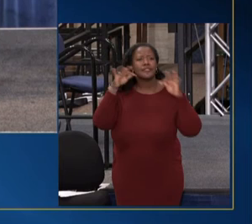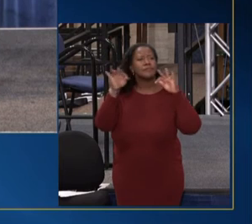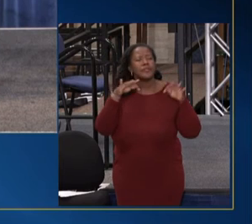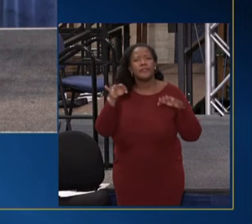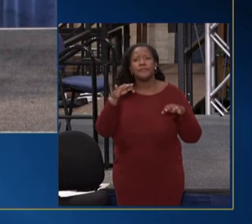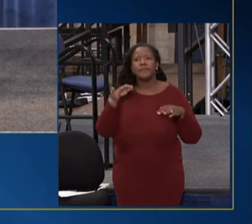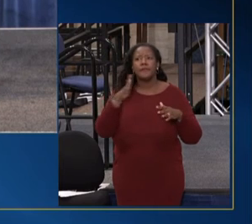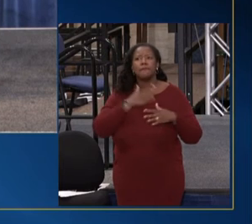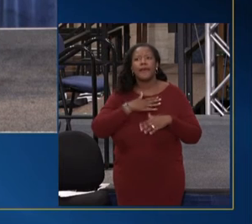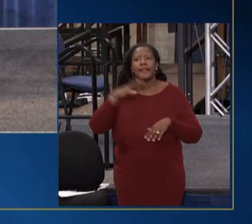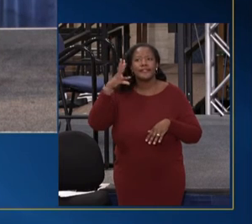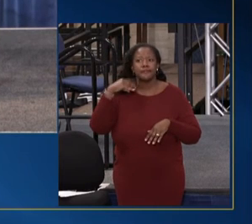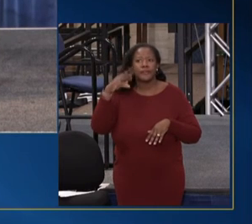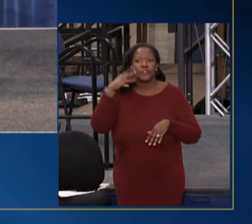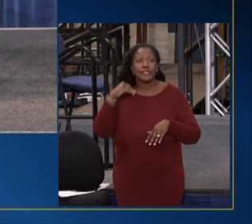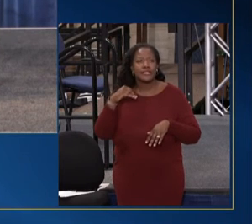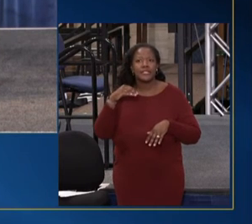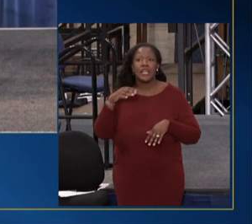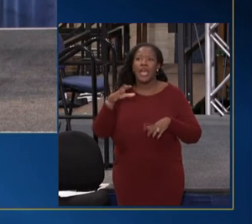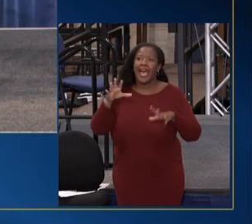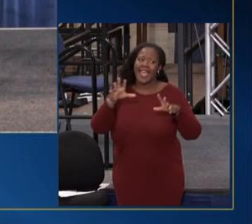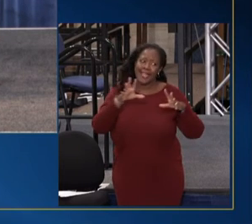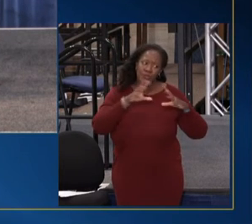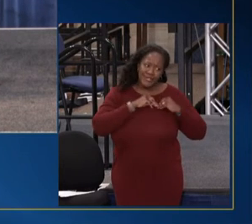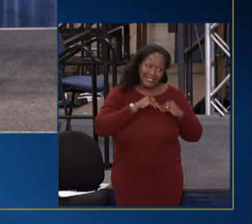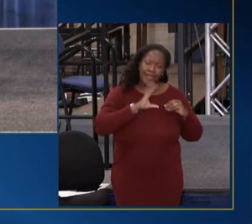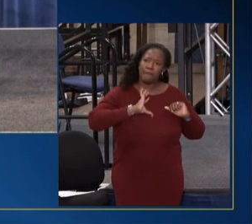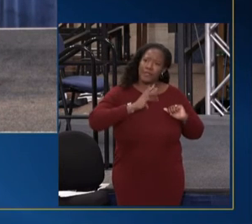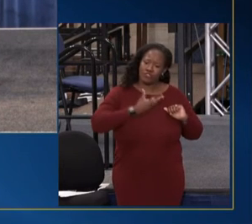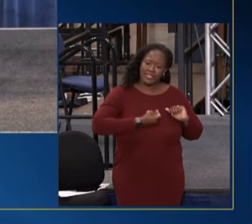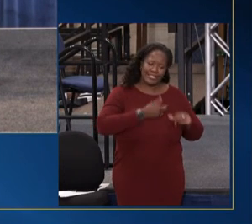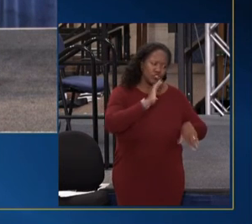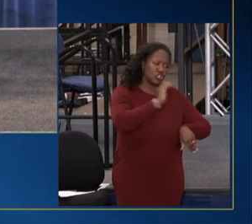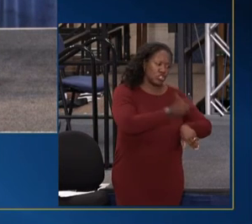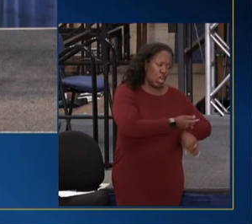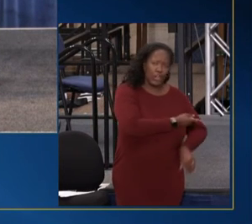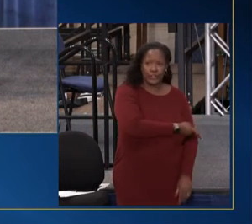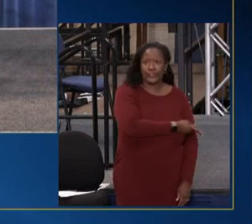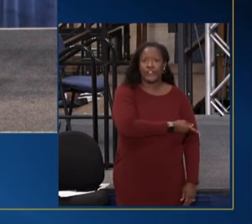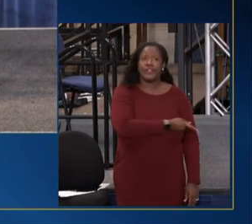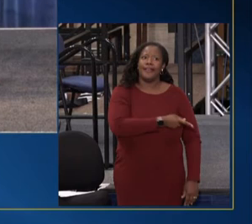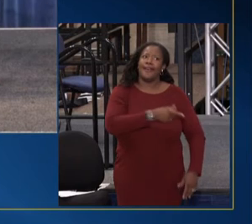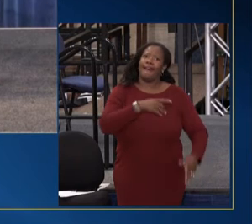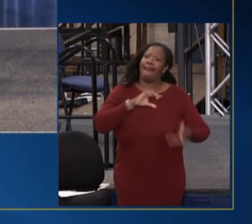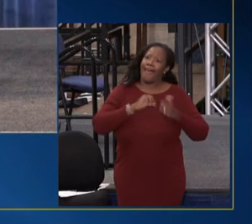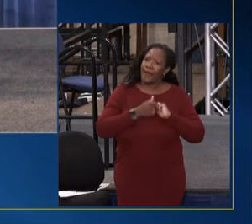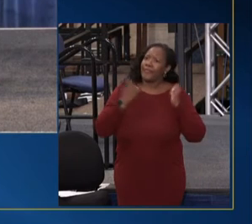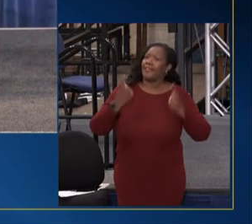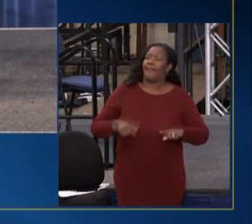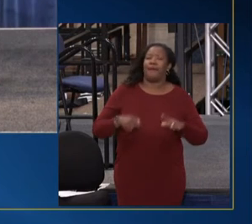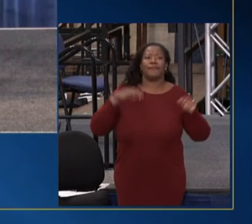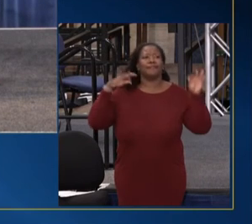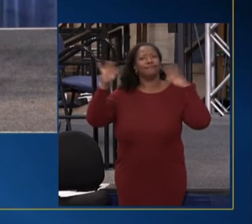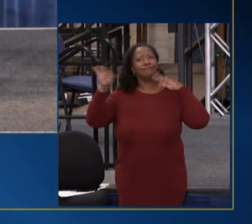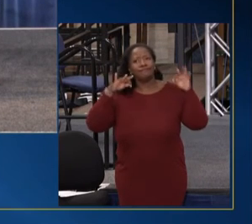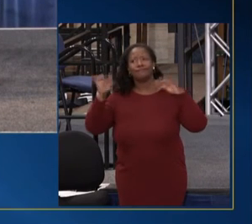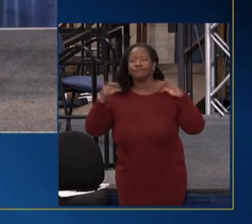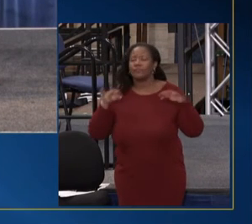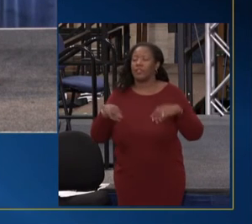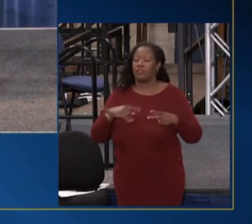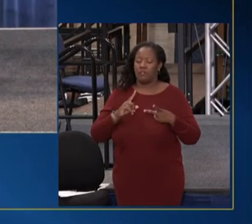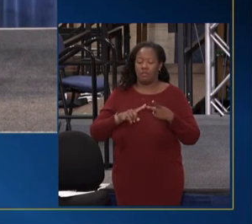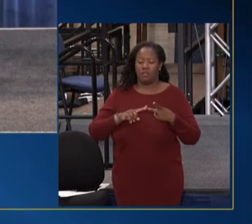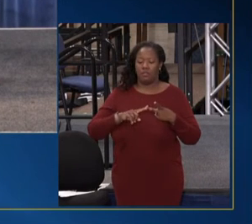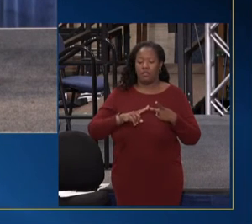really his journey on accepting his transgender daughter, which is just so important for people to understand, right? We heard